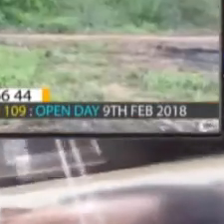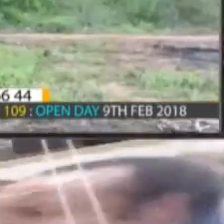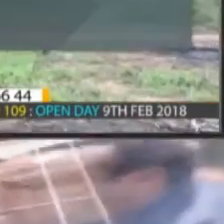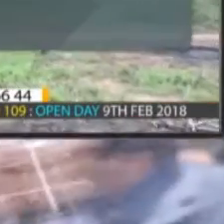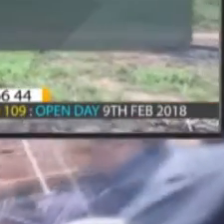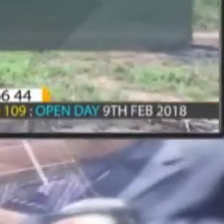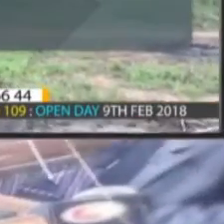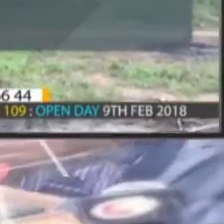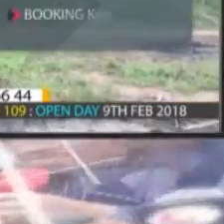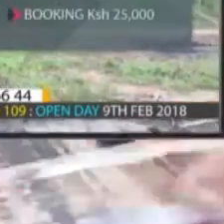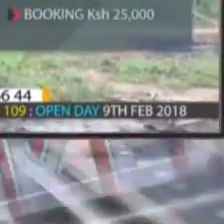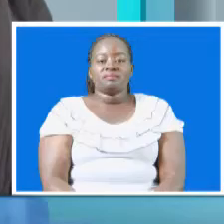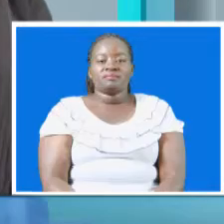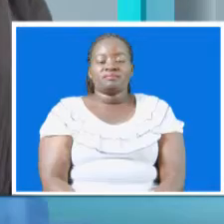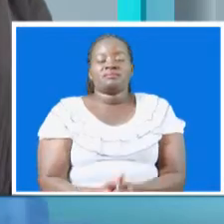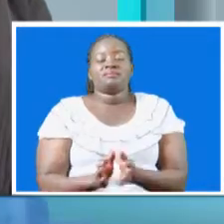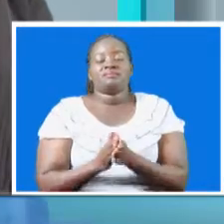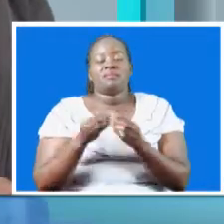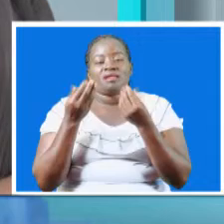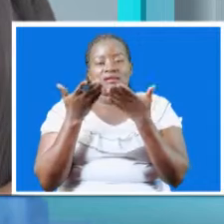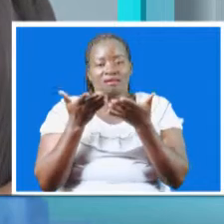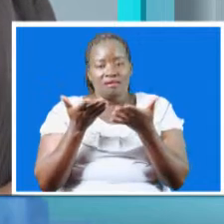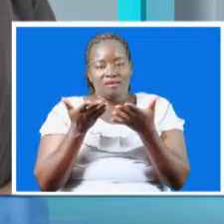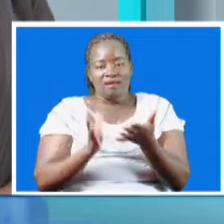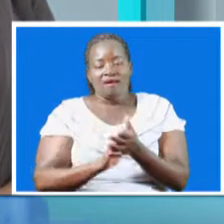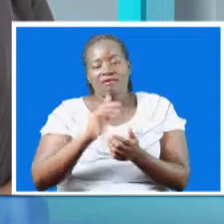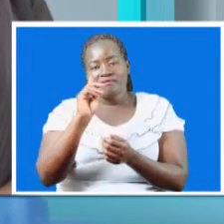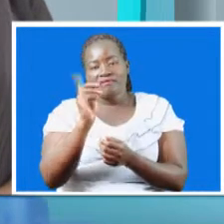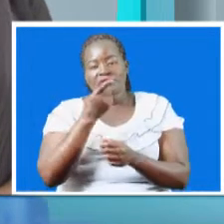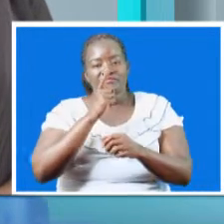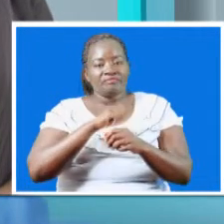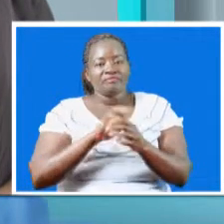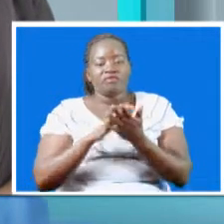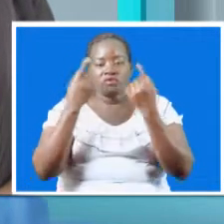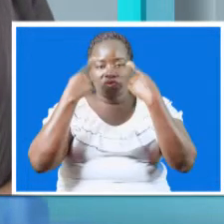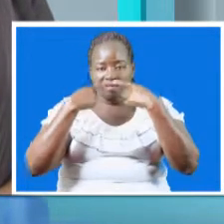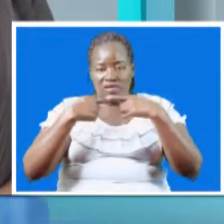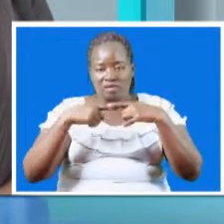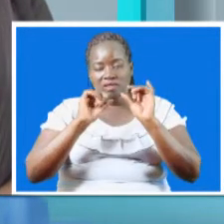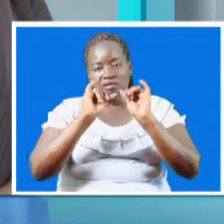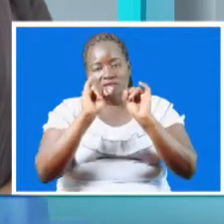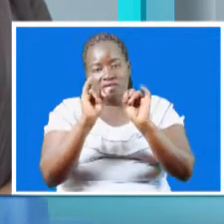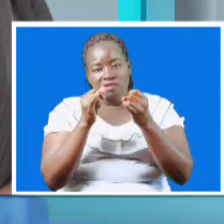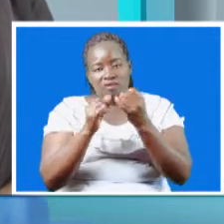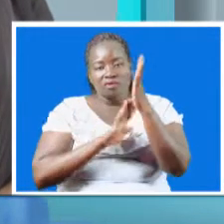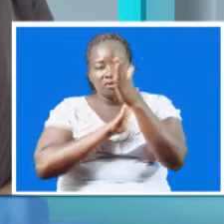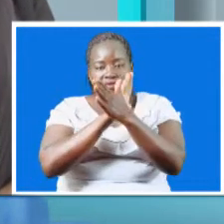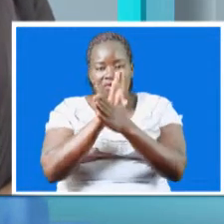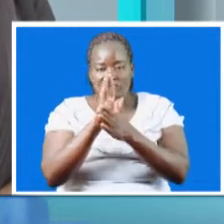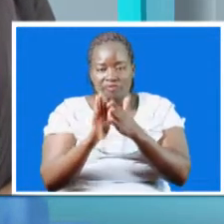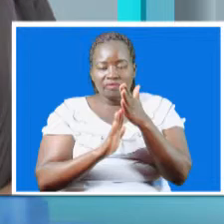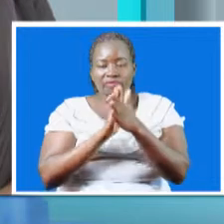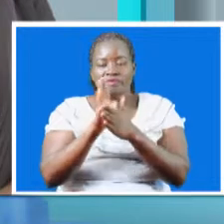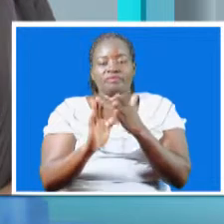reliable investment partner. Lele na ikereka lea bere, negoto thie na bere na ukomenyithia